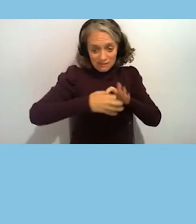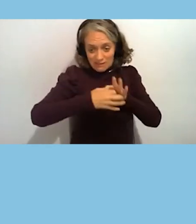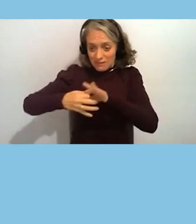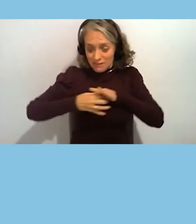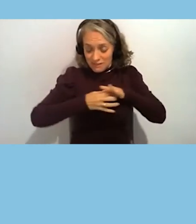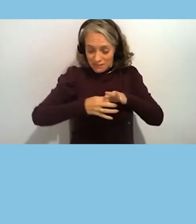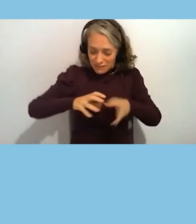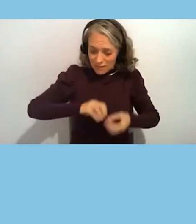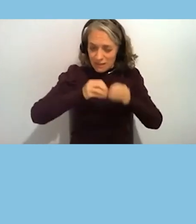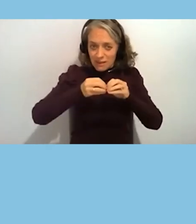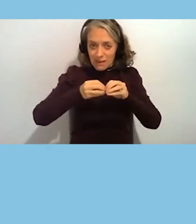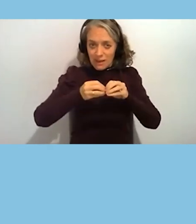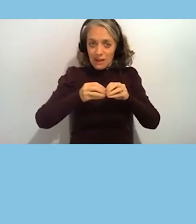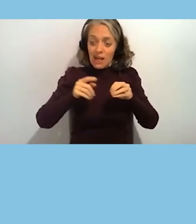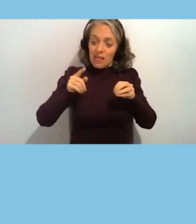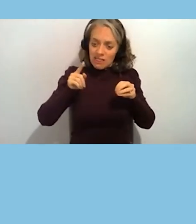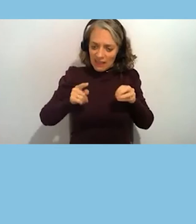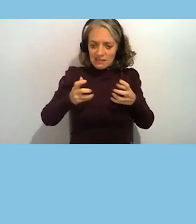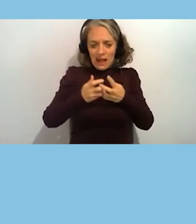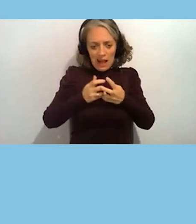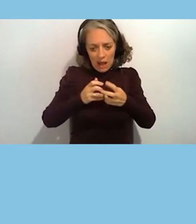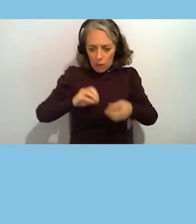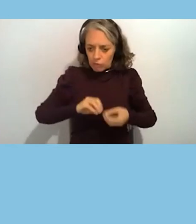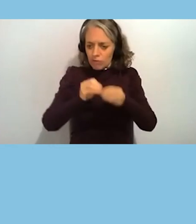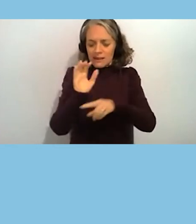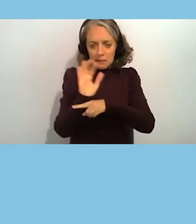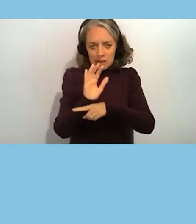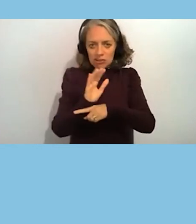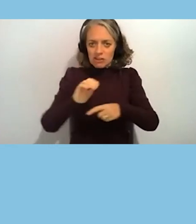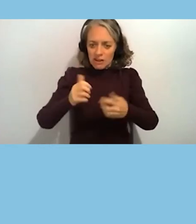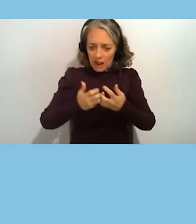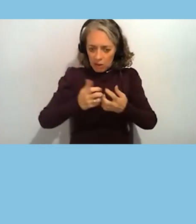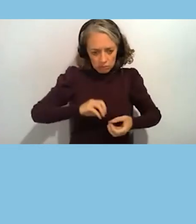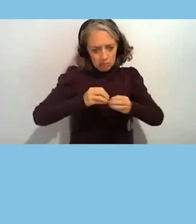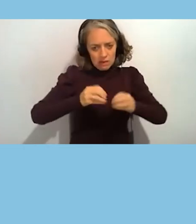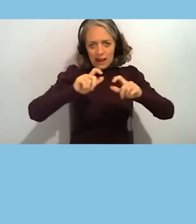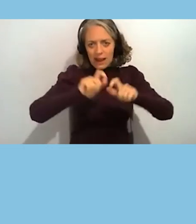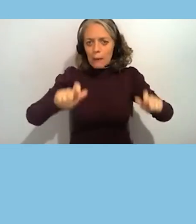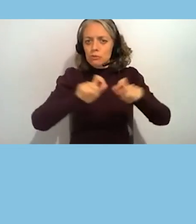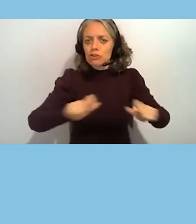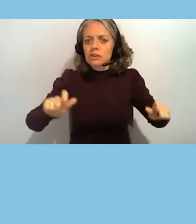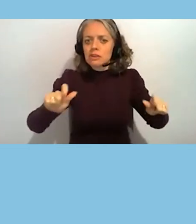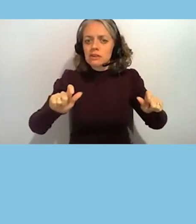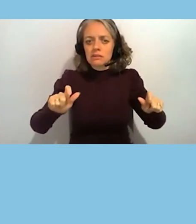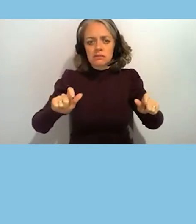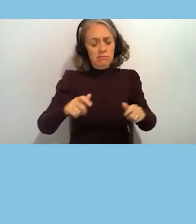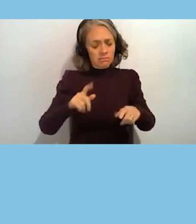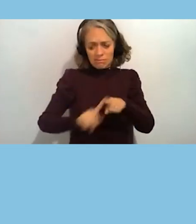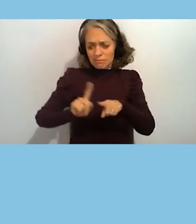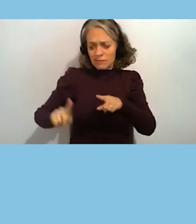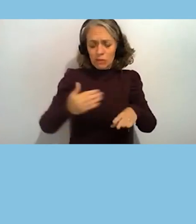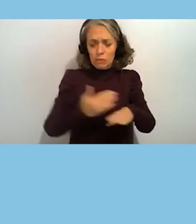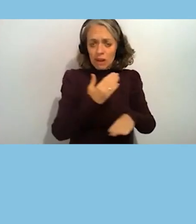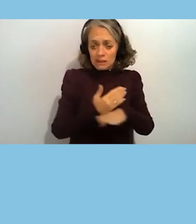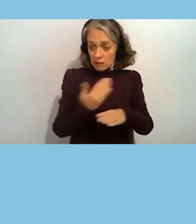a radical task for creators of images and captioners. There are many practices, including new